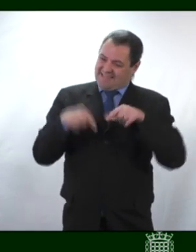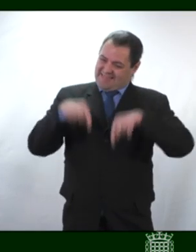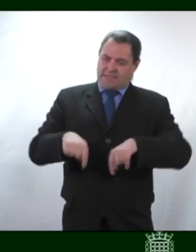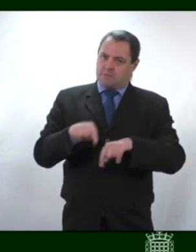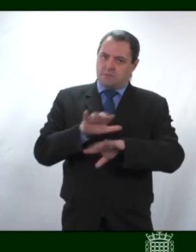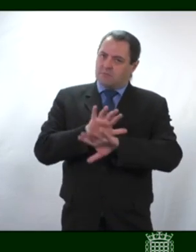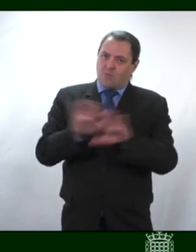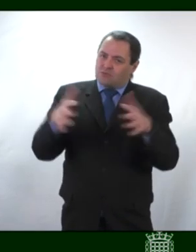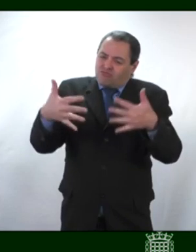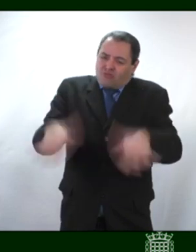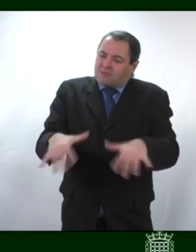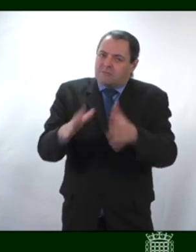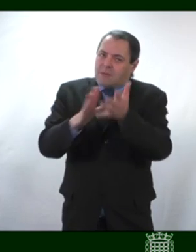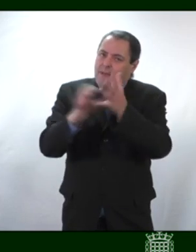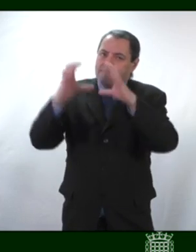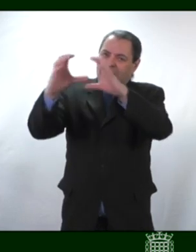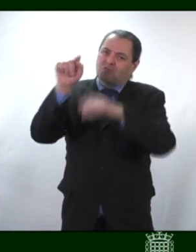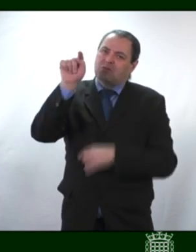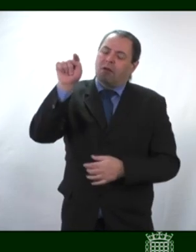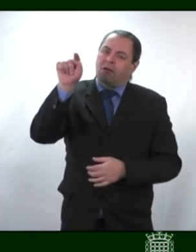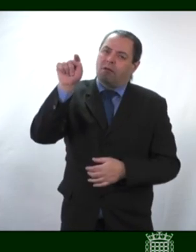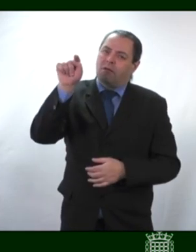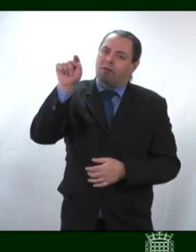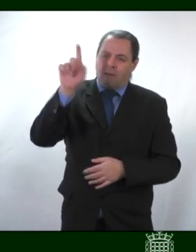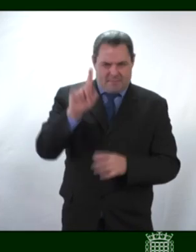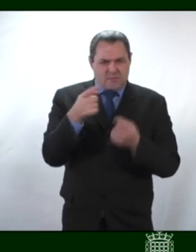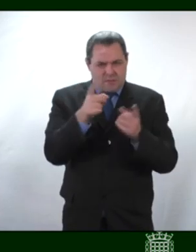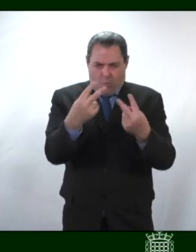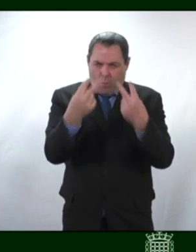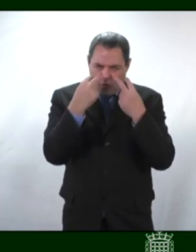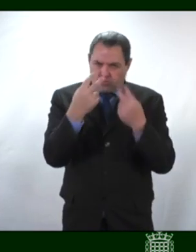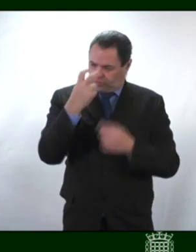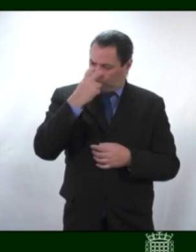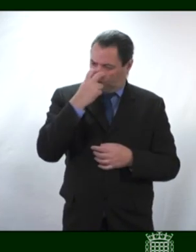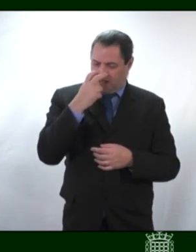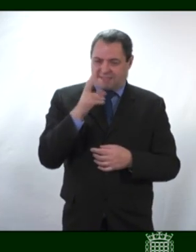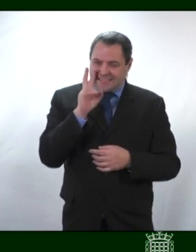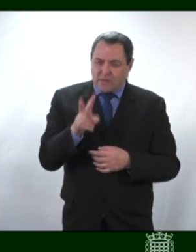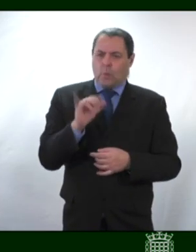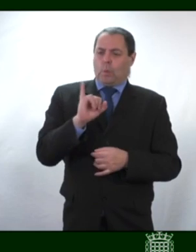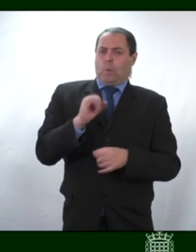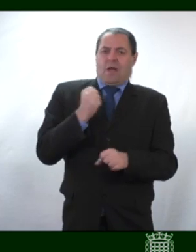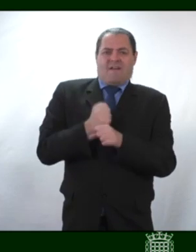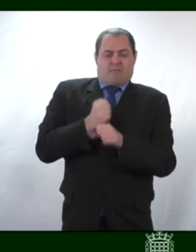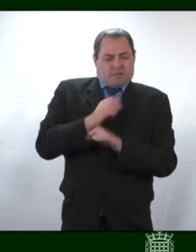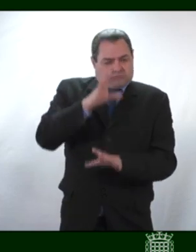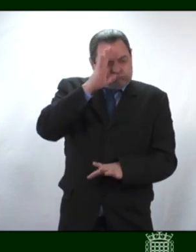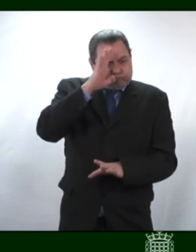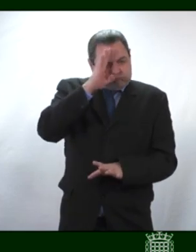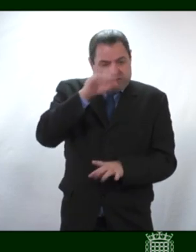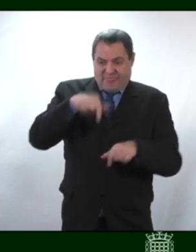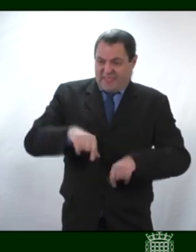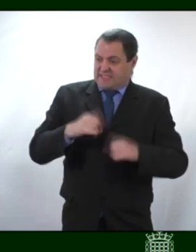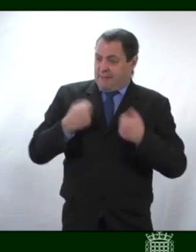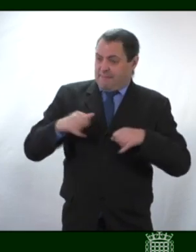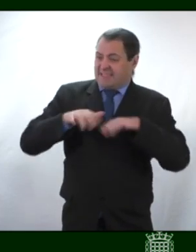Greater Manchester. But people will watch tonight and say if a government is prepared to inflict this level of harm on its people in the middle of a pandemic